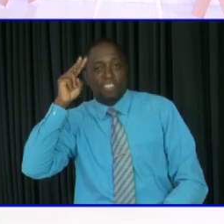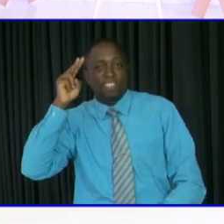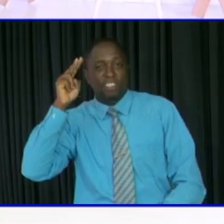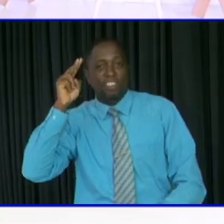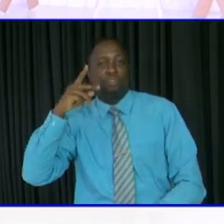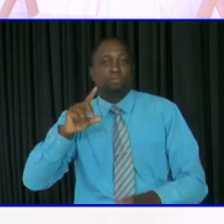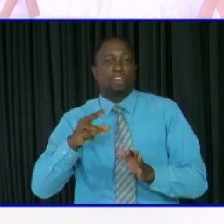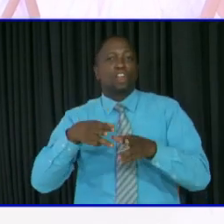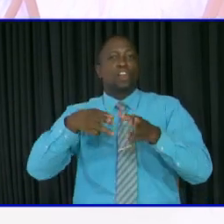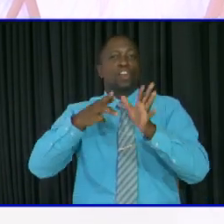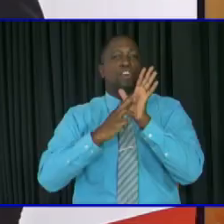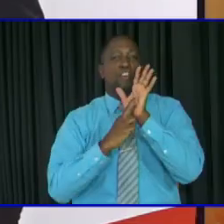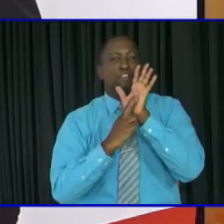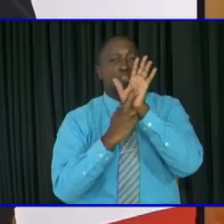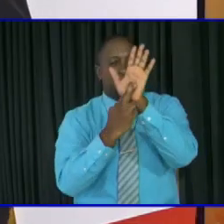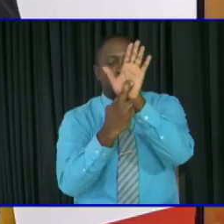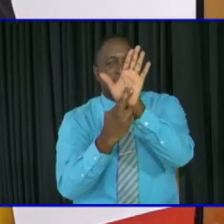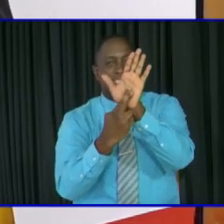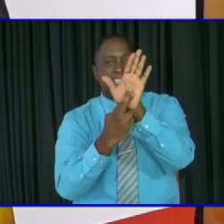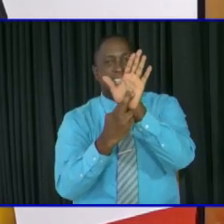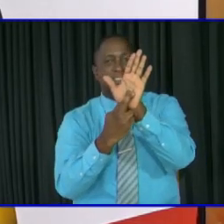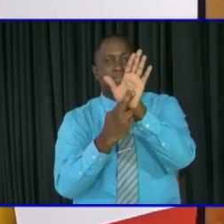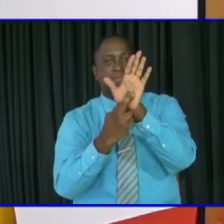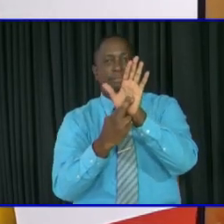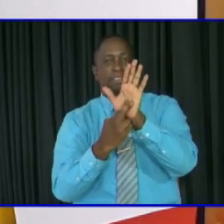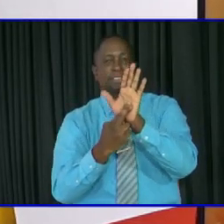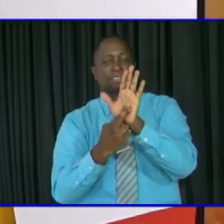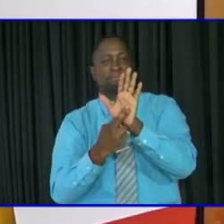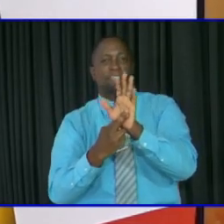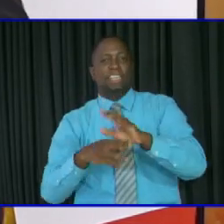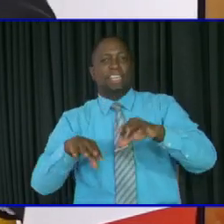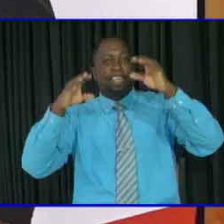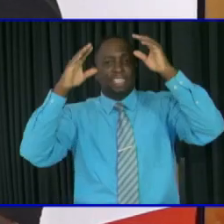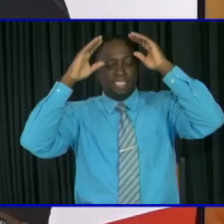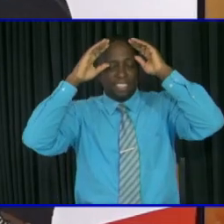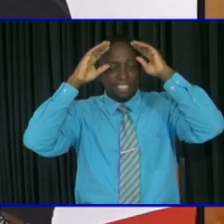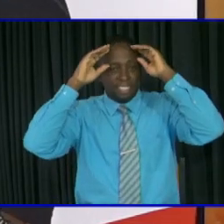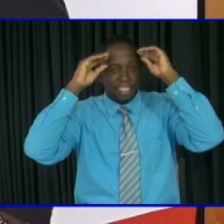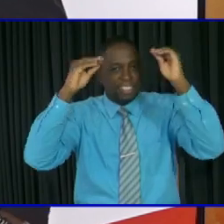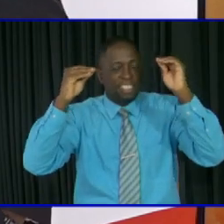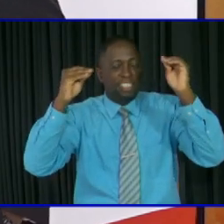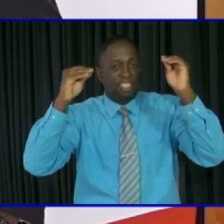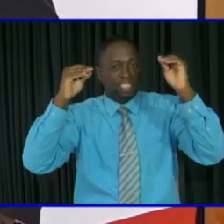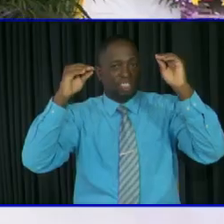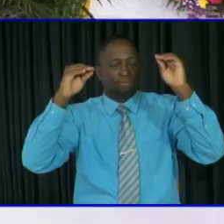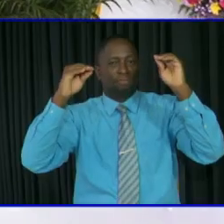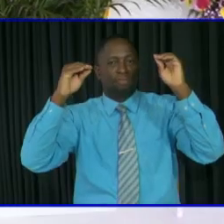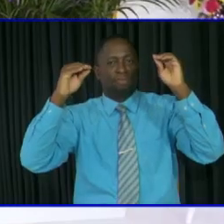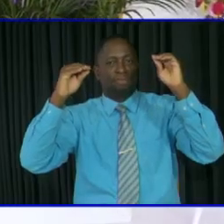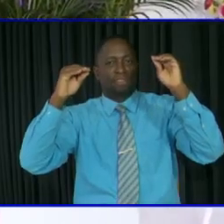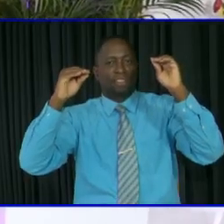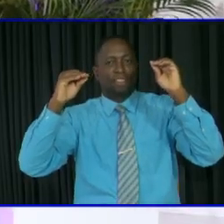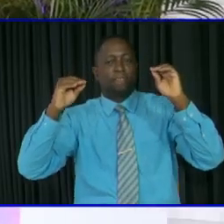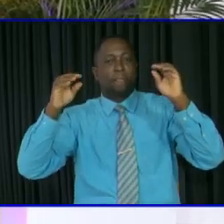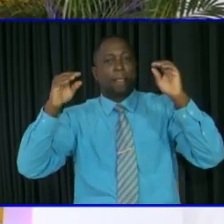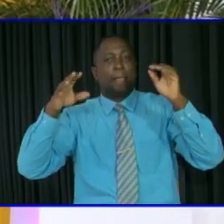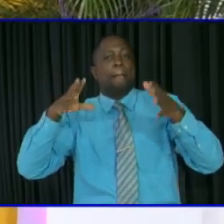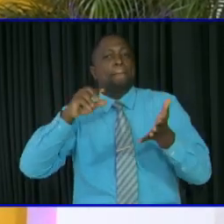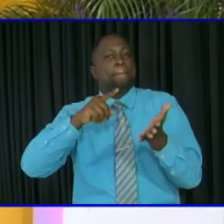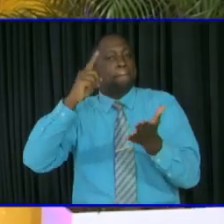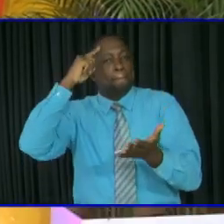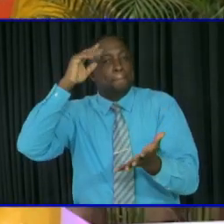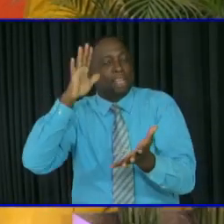aware of purity of doctrine or teachings and believe for sure, surely, believe